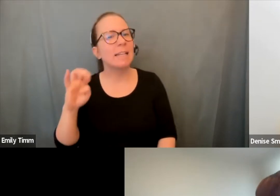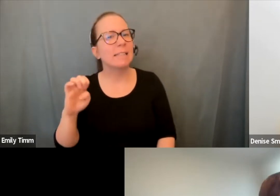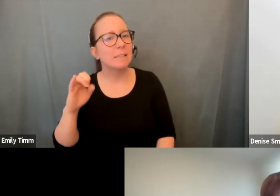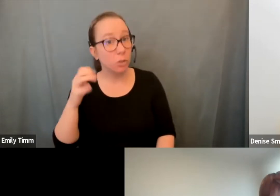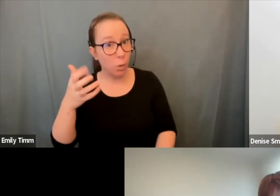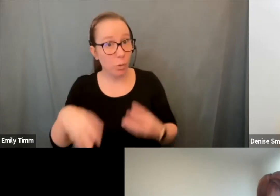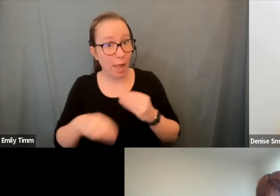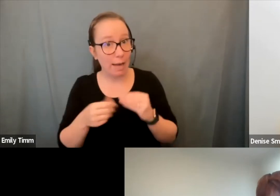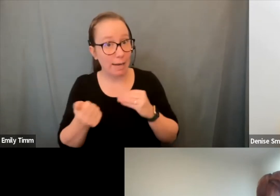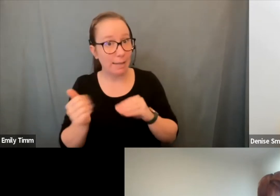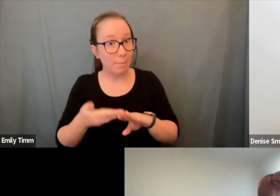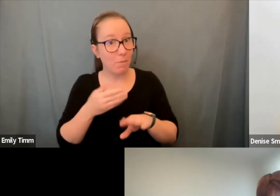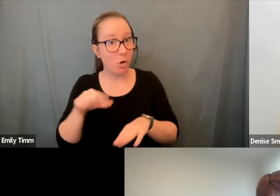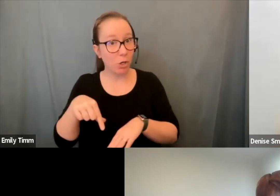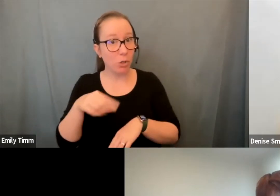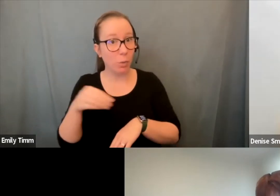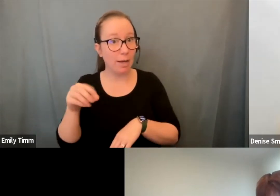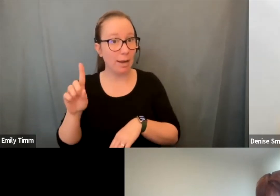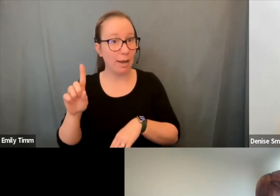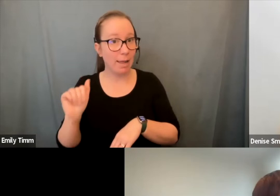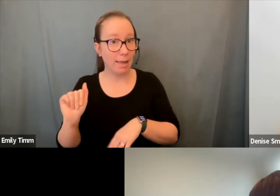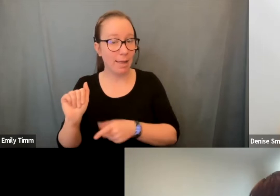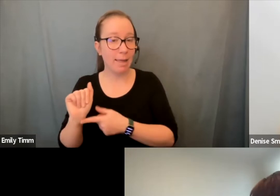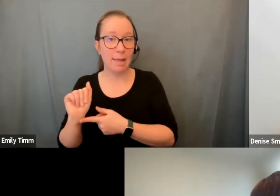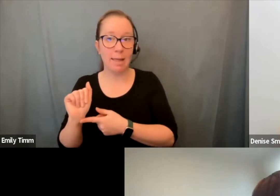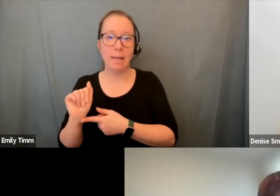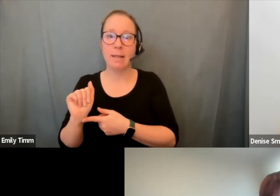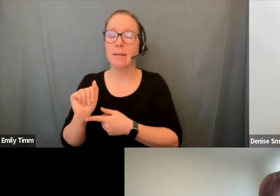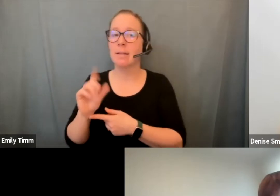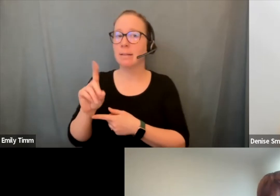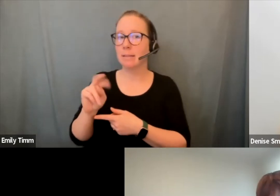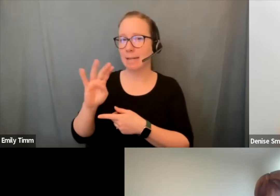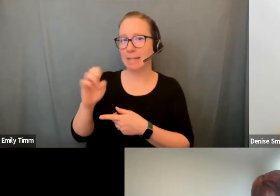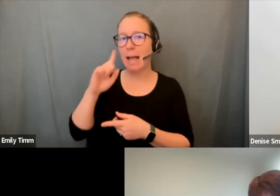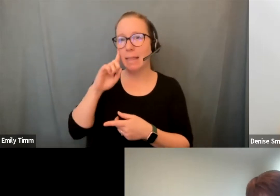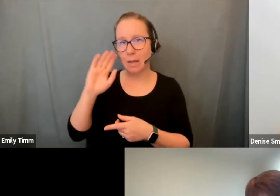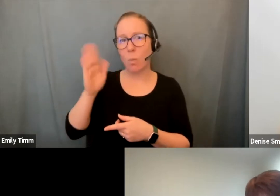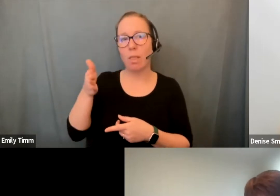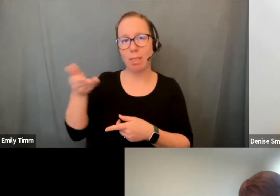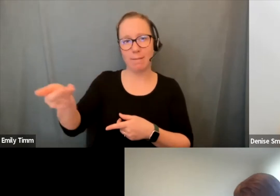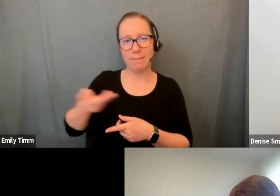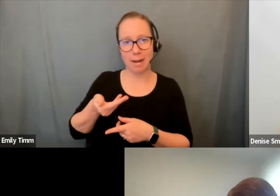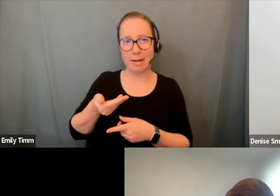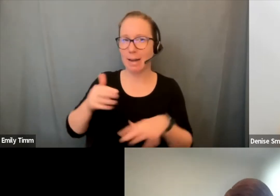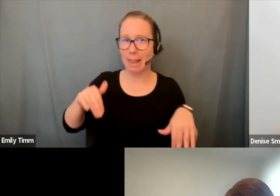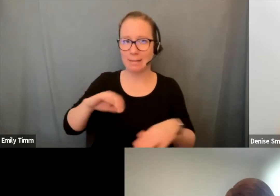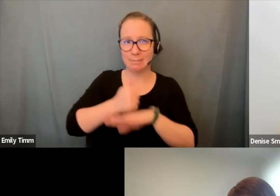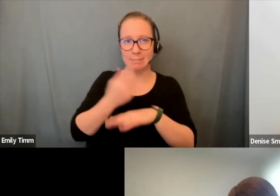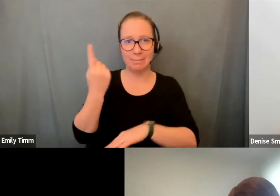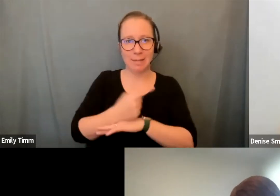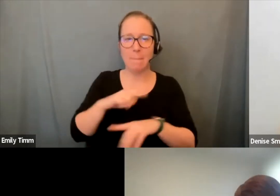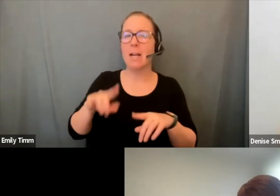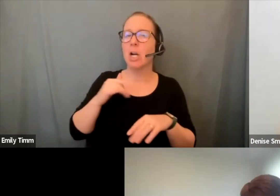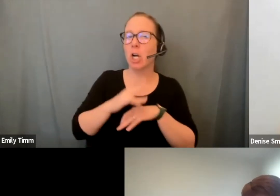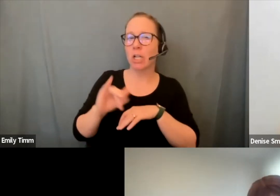Q&A? I think the main thing is that we're going to invite, and I know we haven't planned a date yet, but in early June,